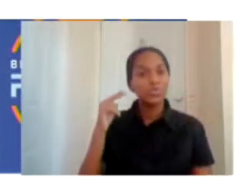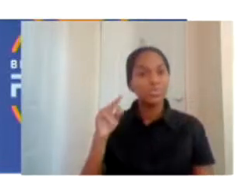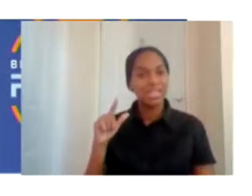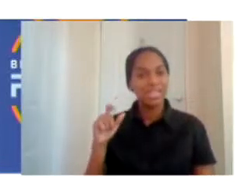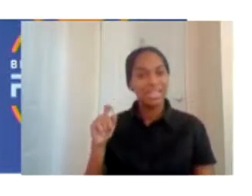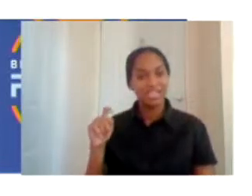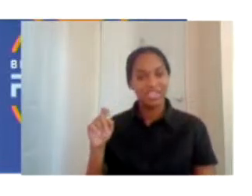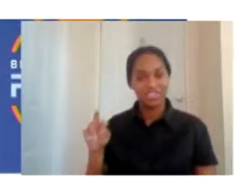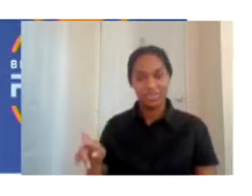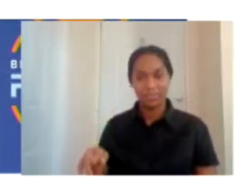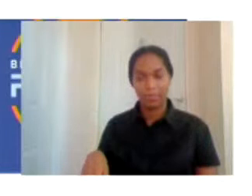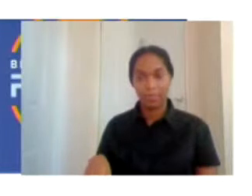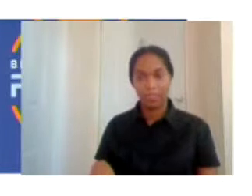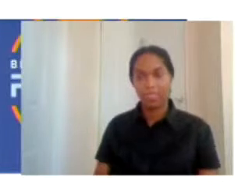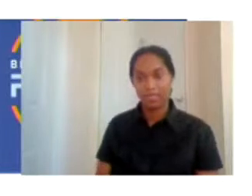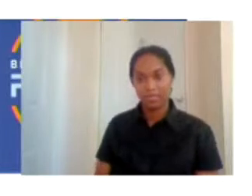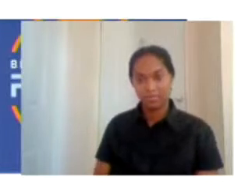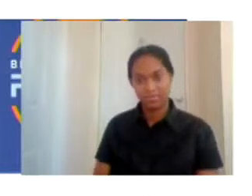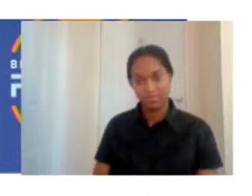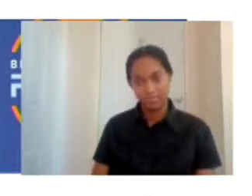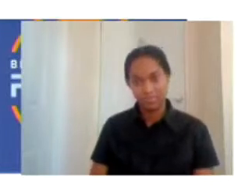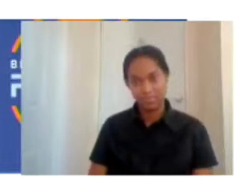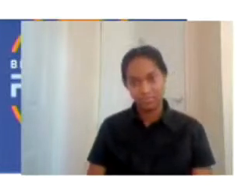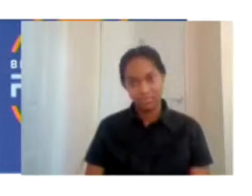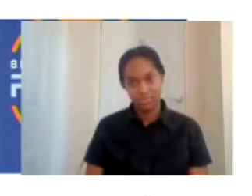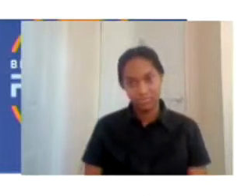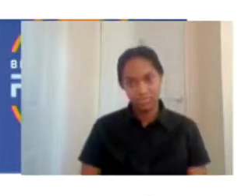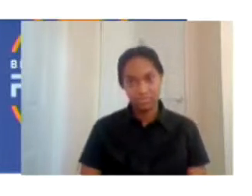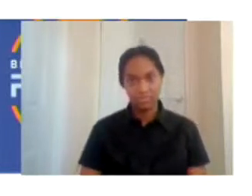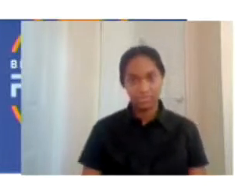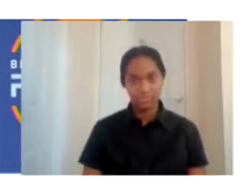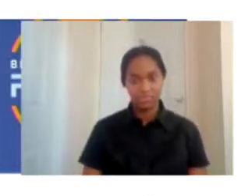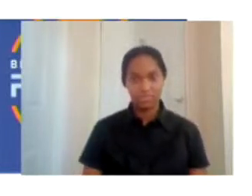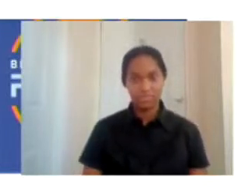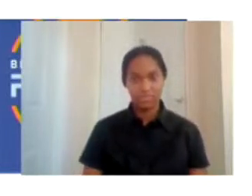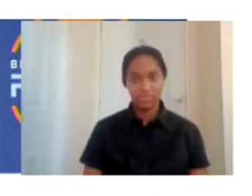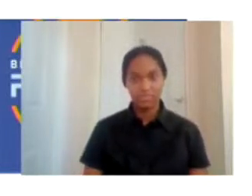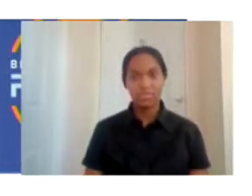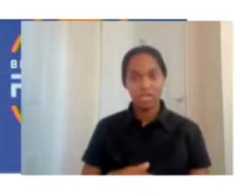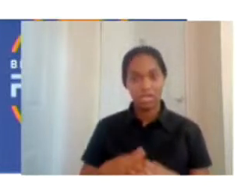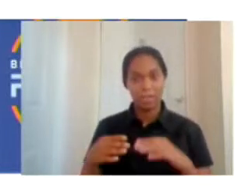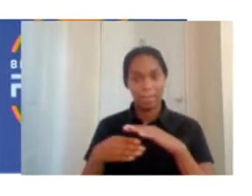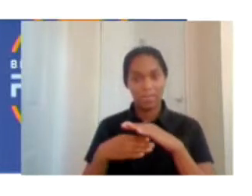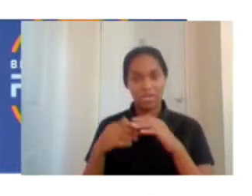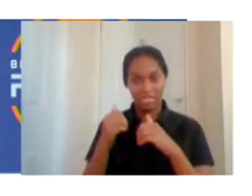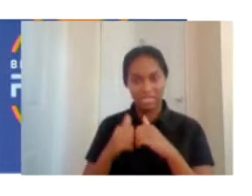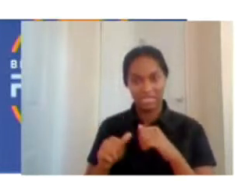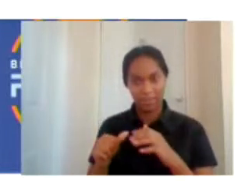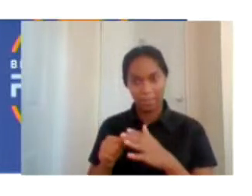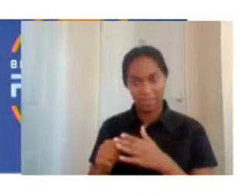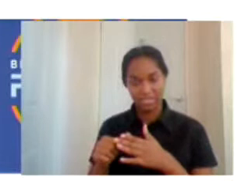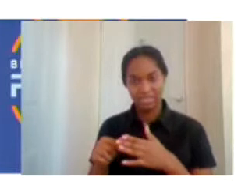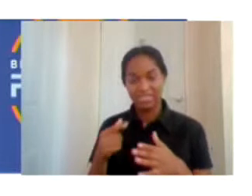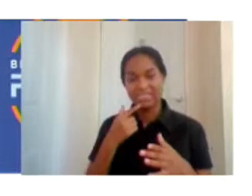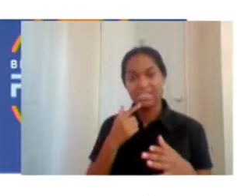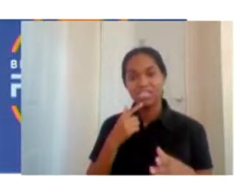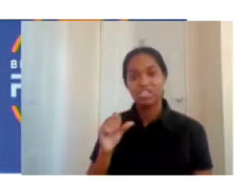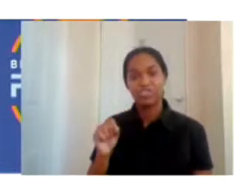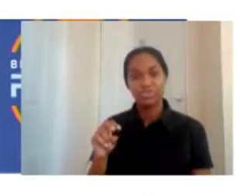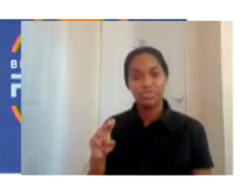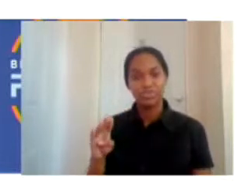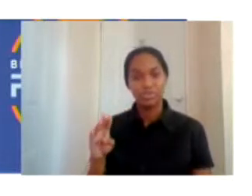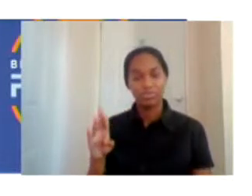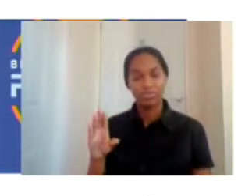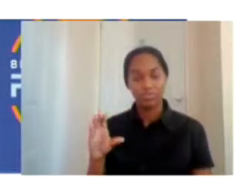Here's something else. Go back to atsc.org. On the bottom of every single page, it says subscribe to the